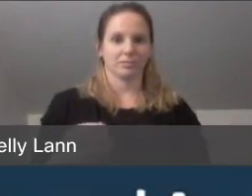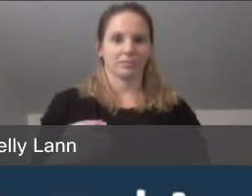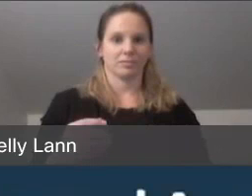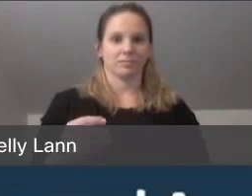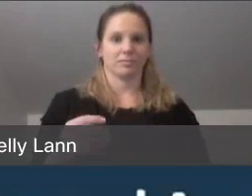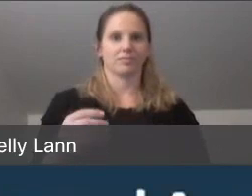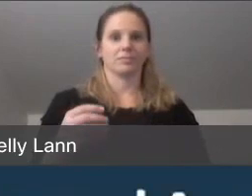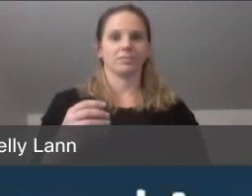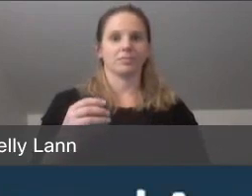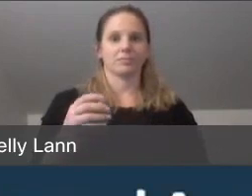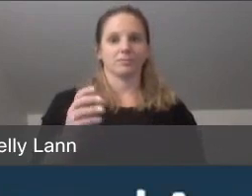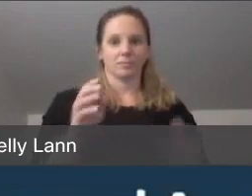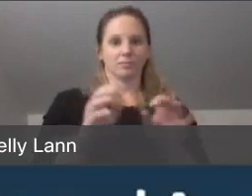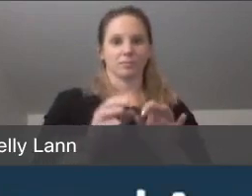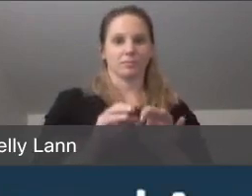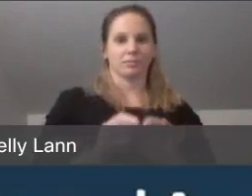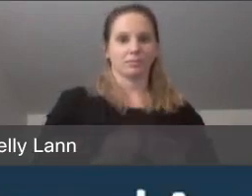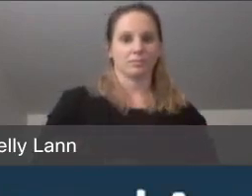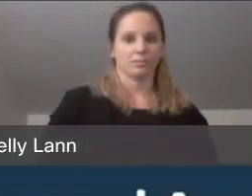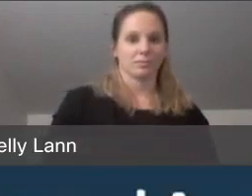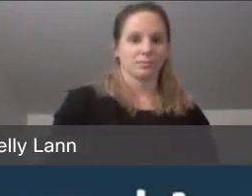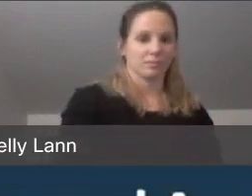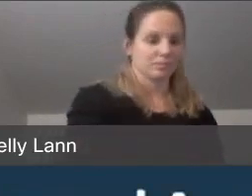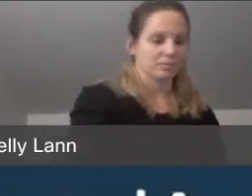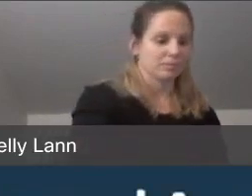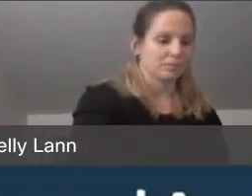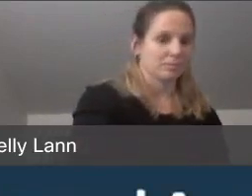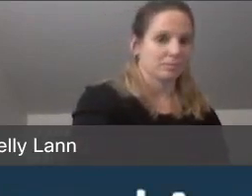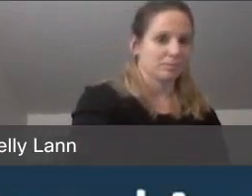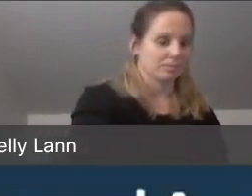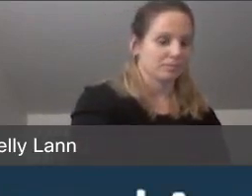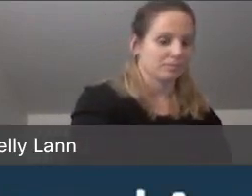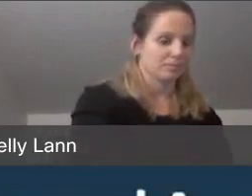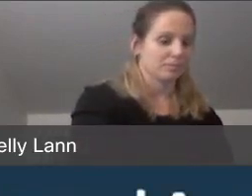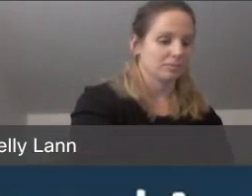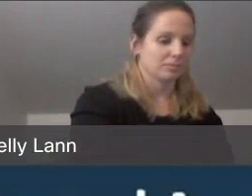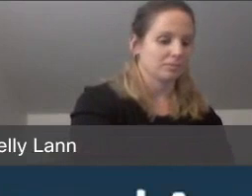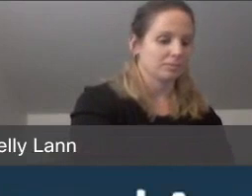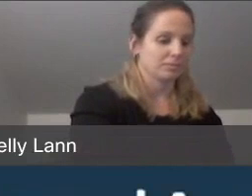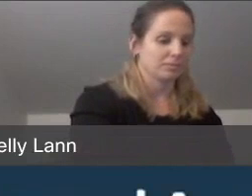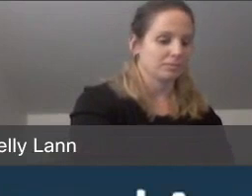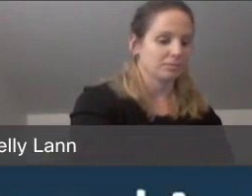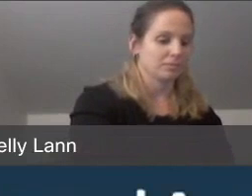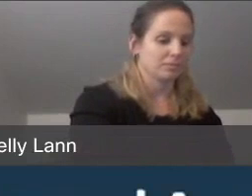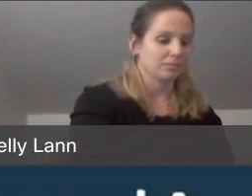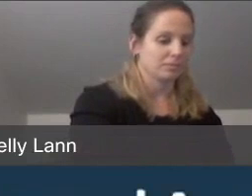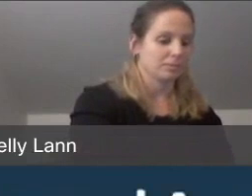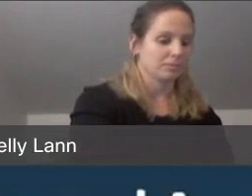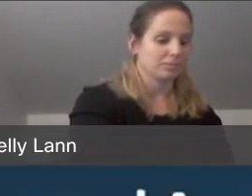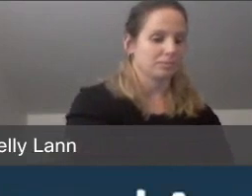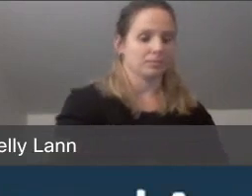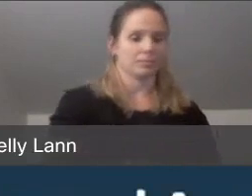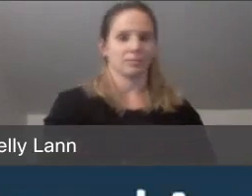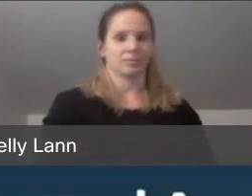It's important to, you could think of this as the 4 R's, that to become the steps to becoming a trauma-informed court. First,